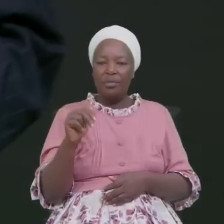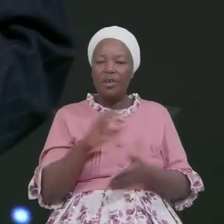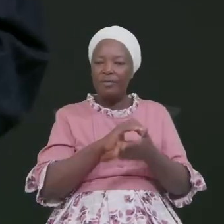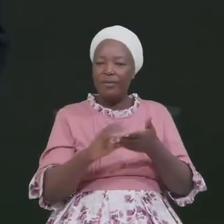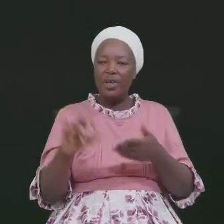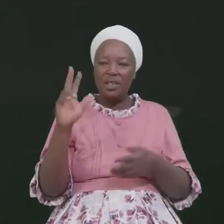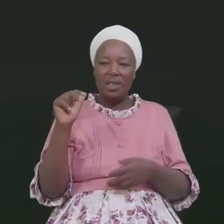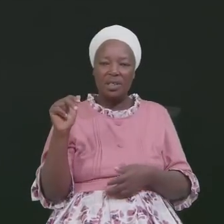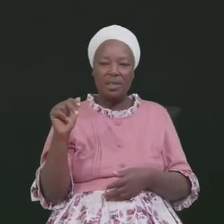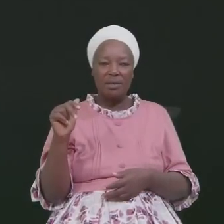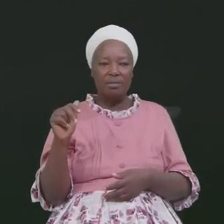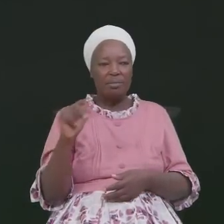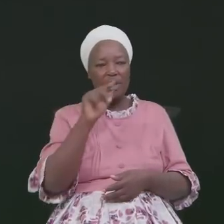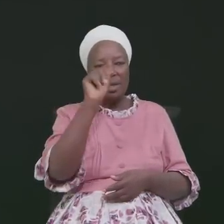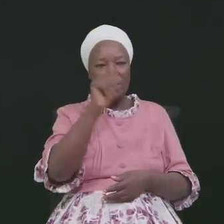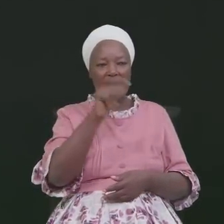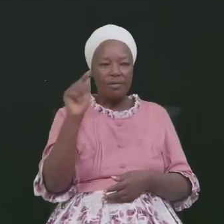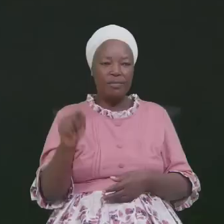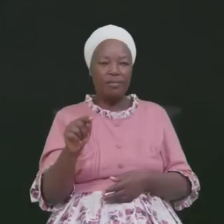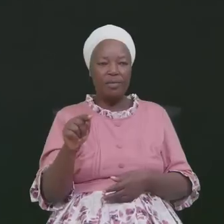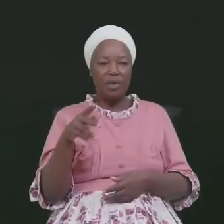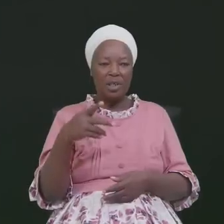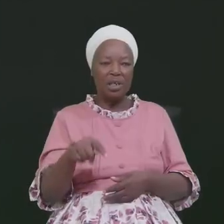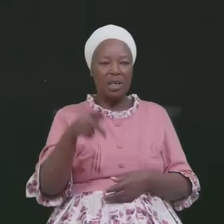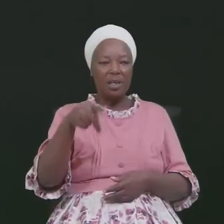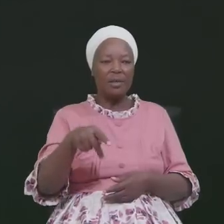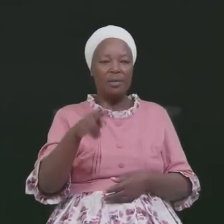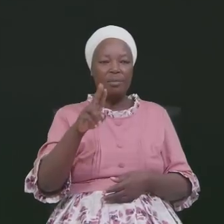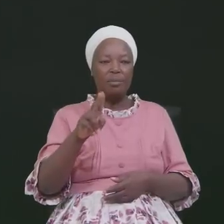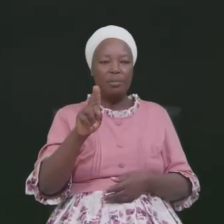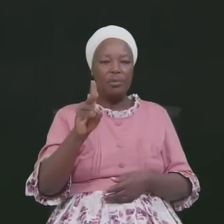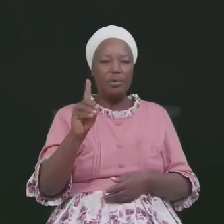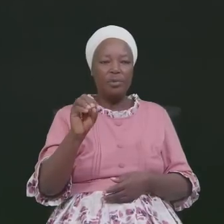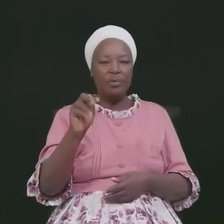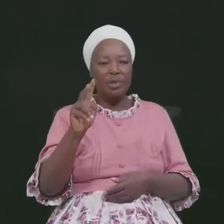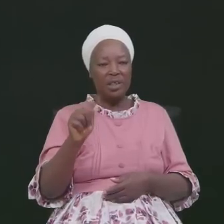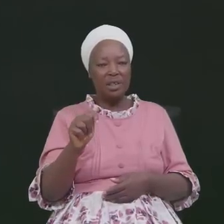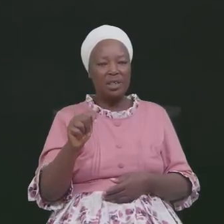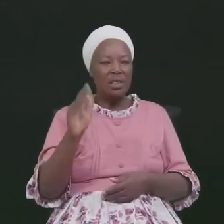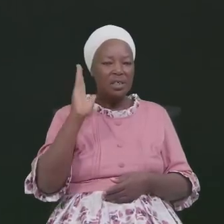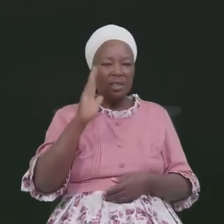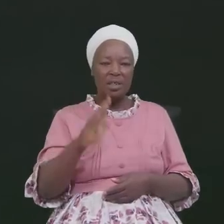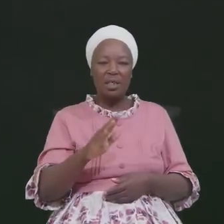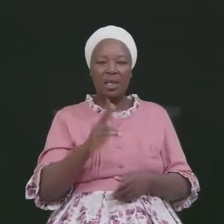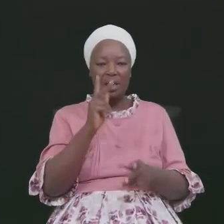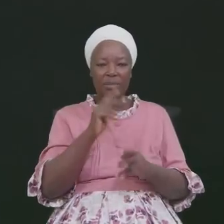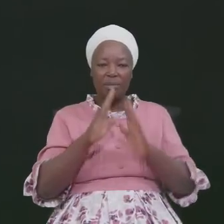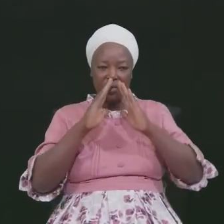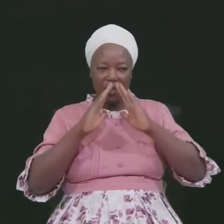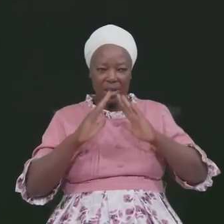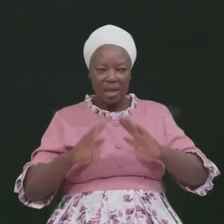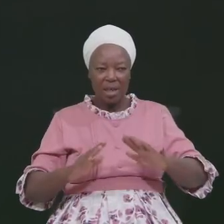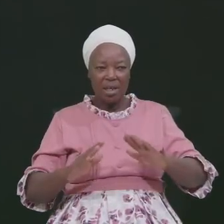verse 13. "Therefore, the prudent shall keep silence in